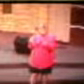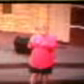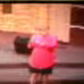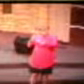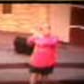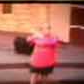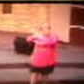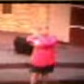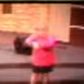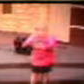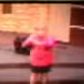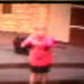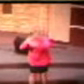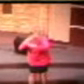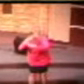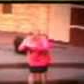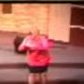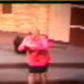be in here,